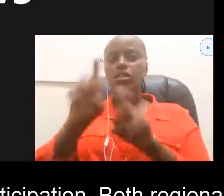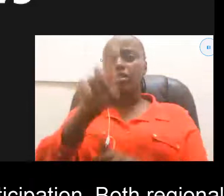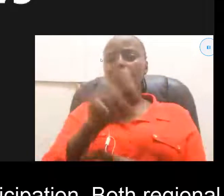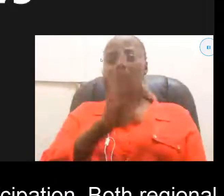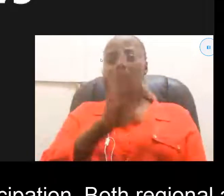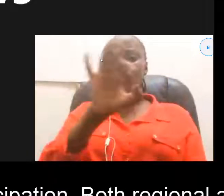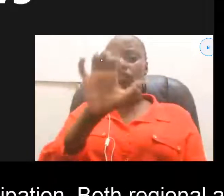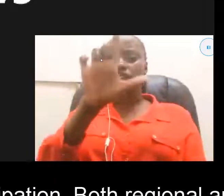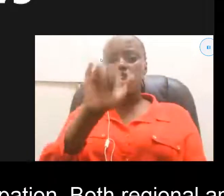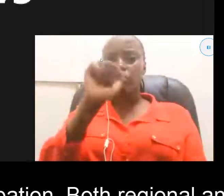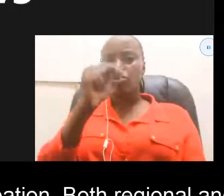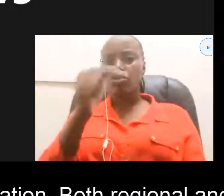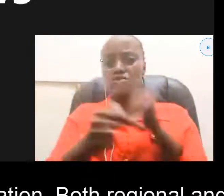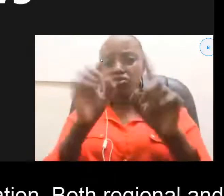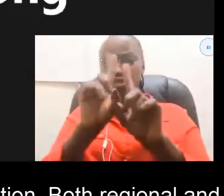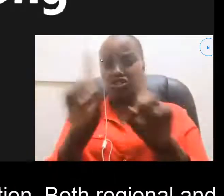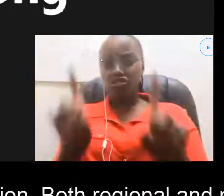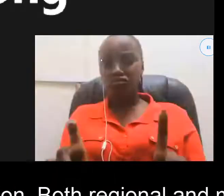able to go ahead.